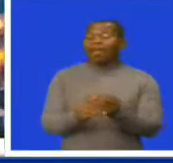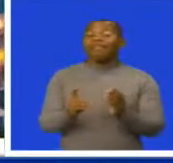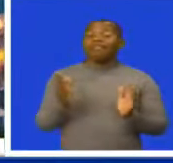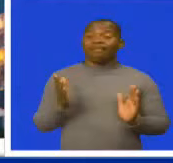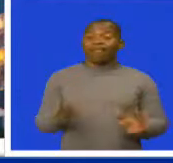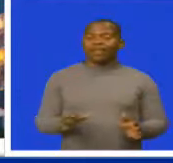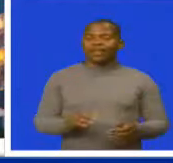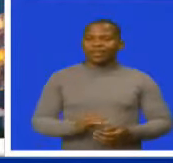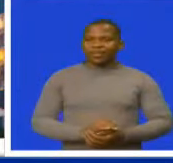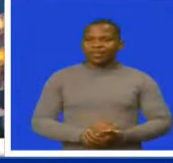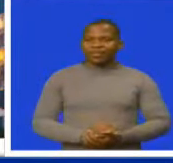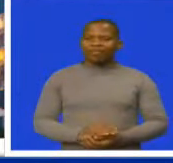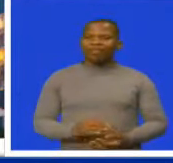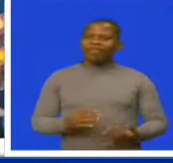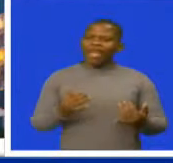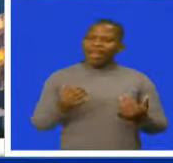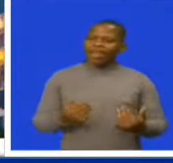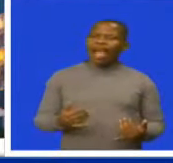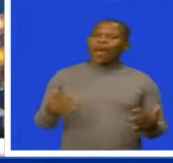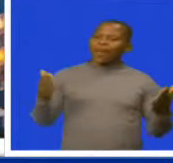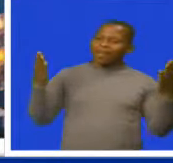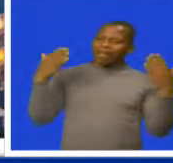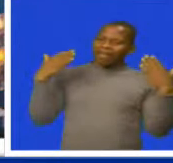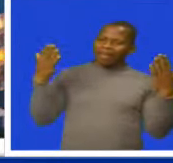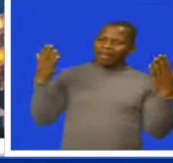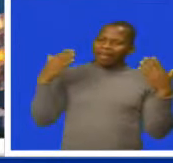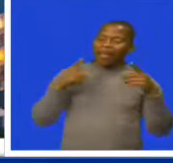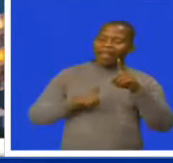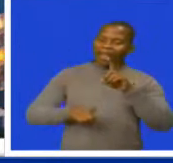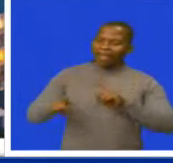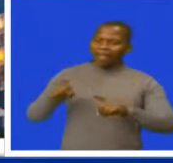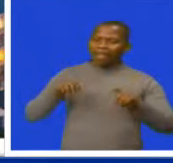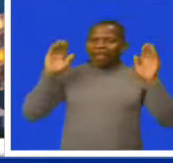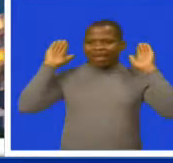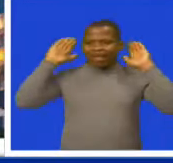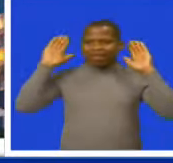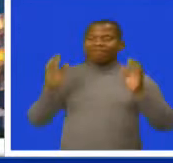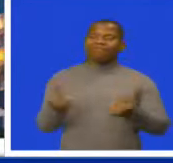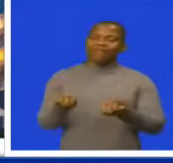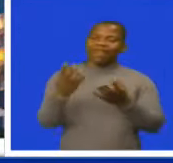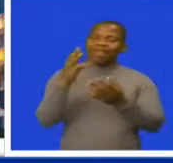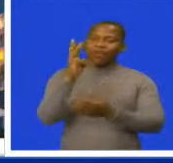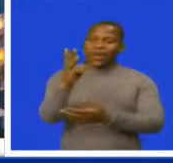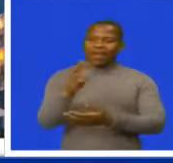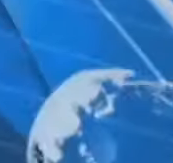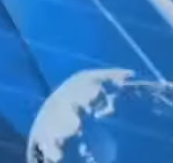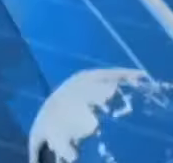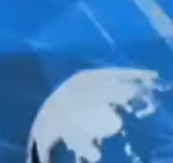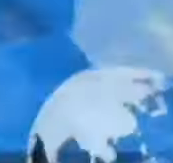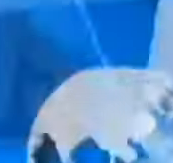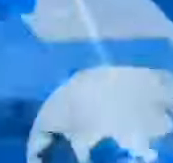Nelibengosi lenhle kulesikhathi samanje sitawuthisheleleke bahlola iTitolo nasibuya ke eTindzaba yachubeka.